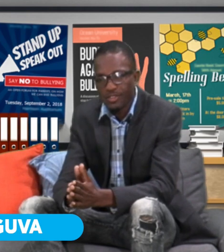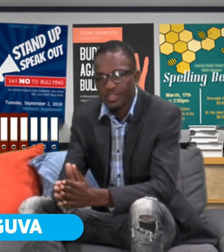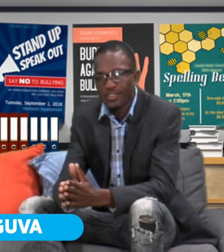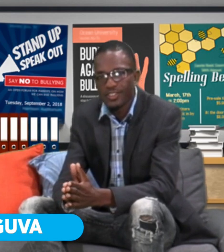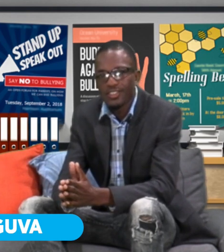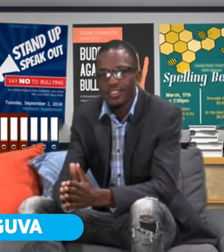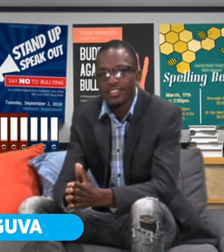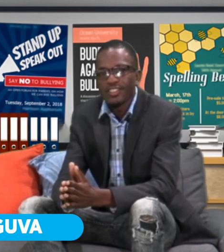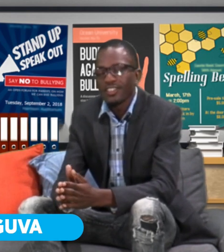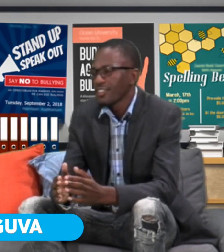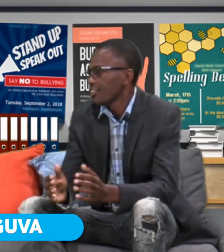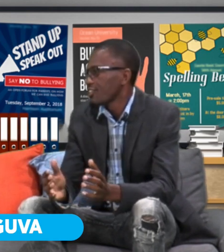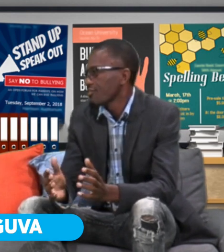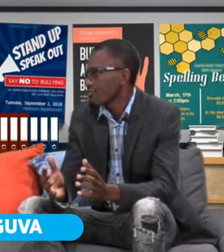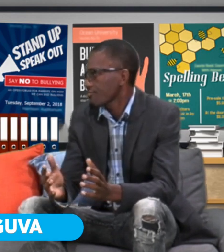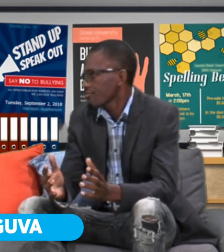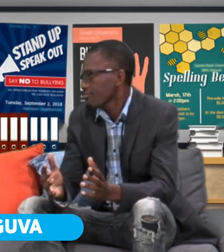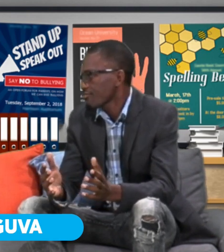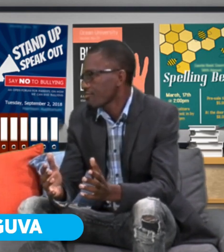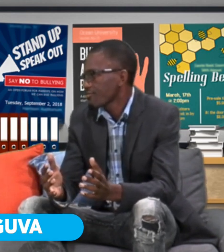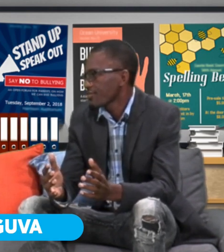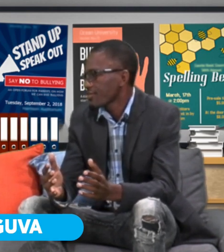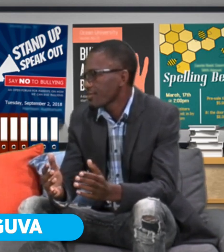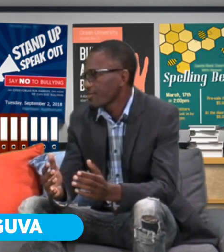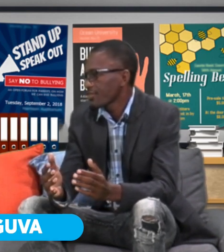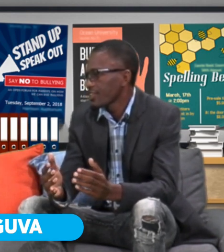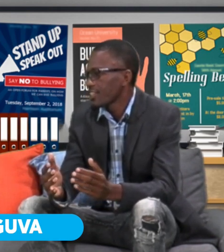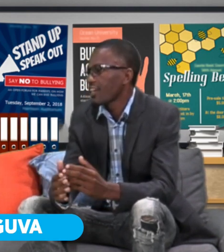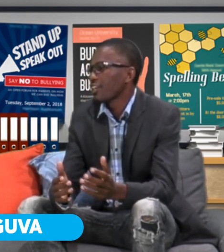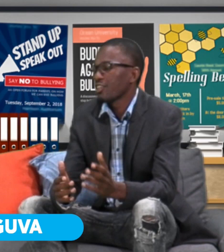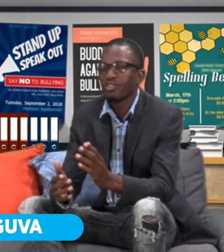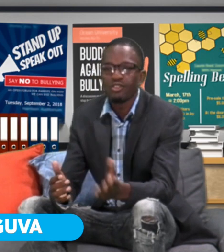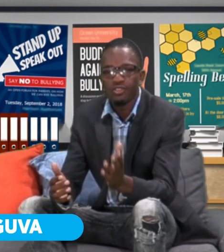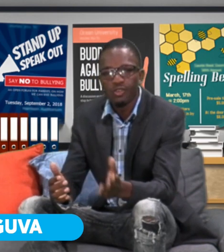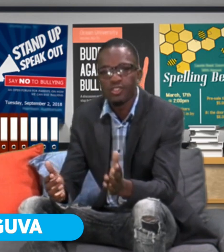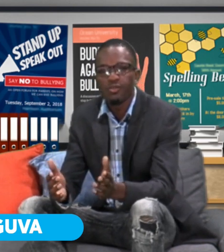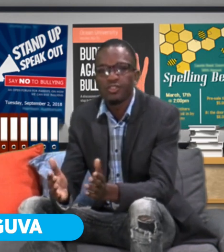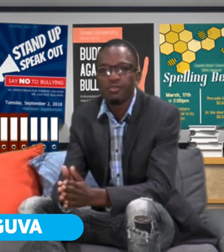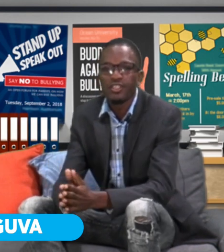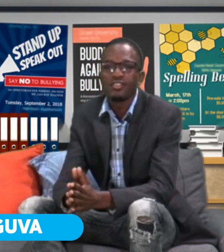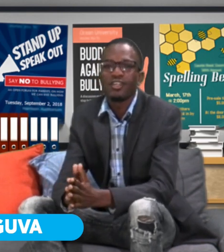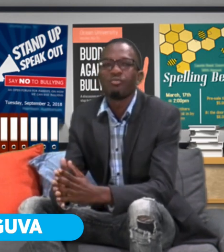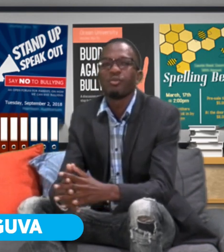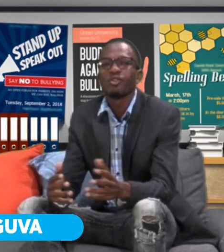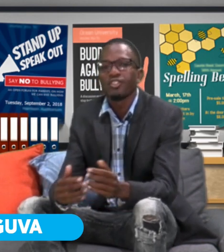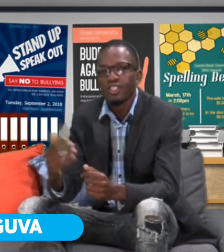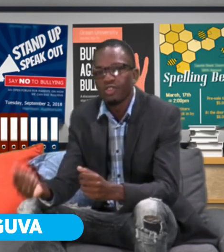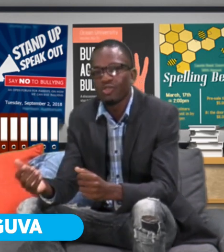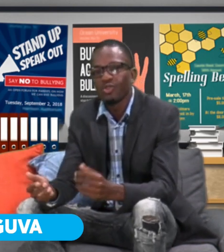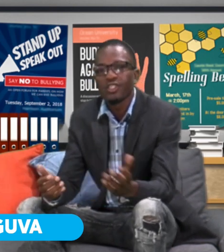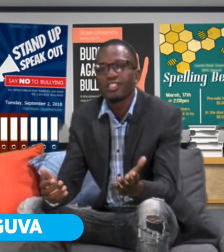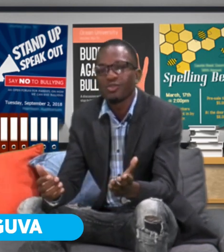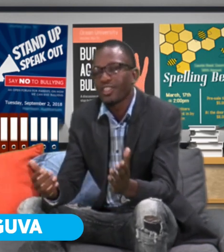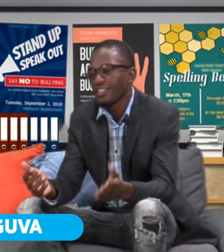Sure. They should just be active. They should just keep doing. Yeah, some of the kids are maybe